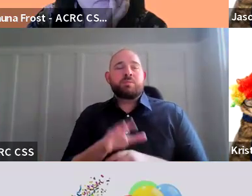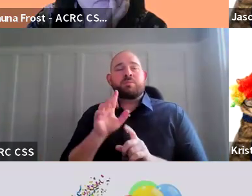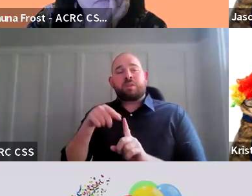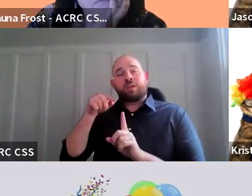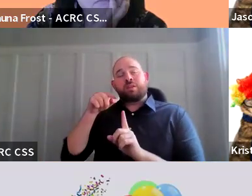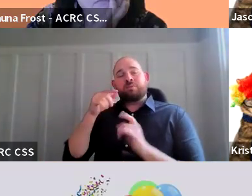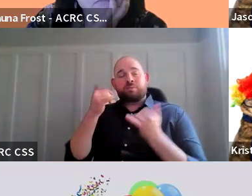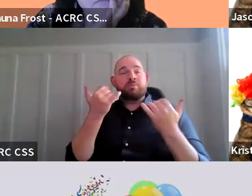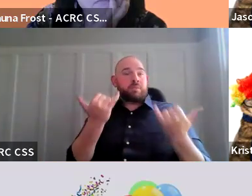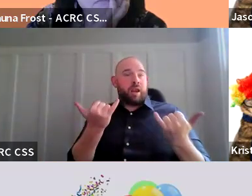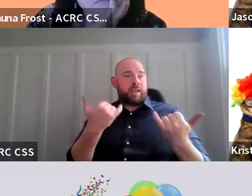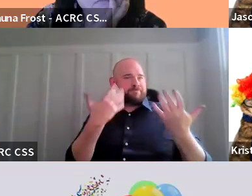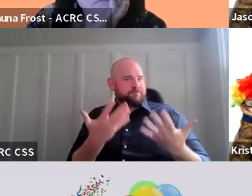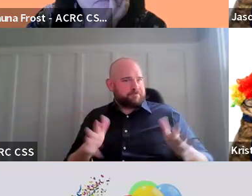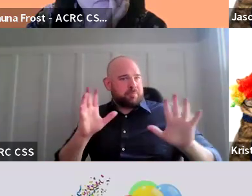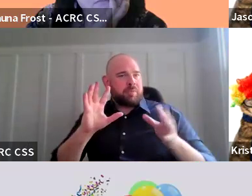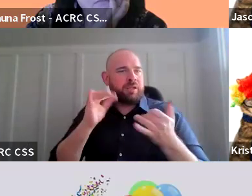community.